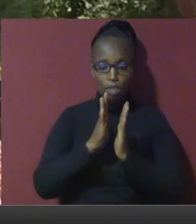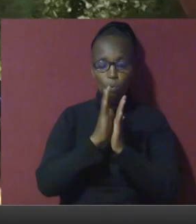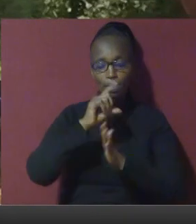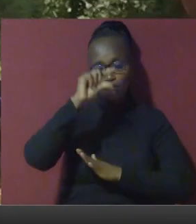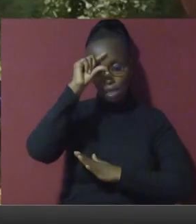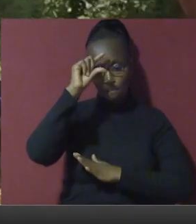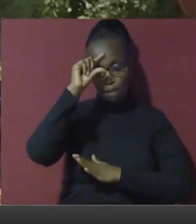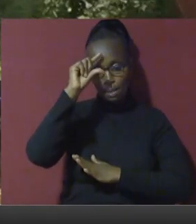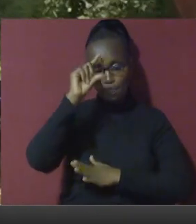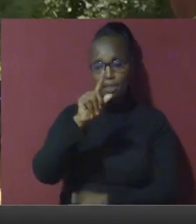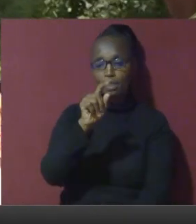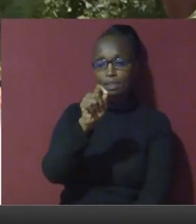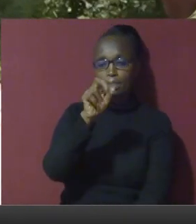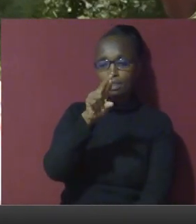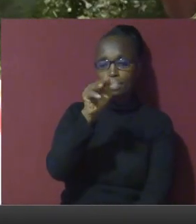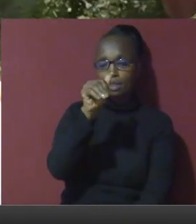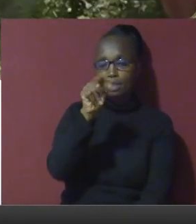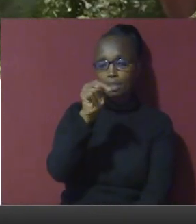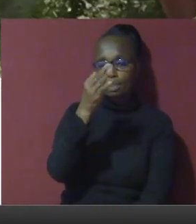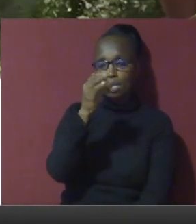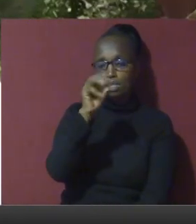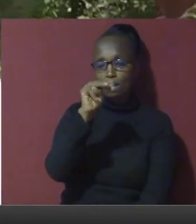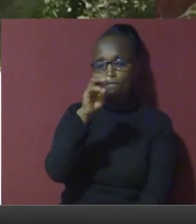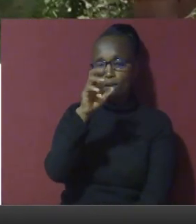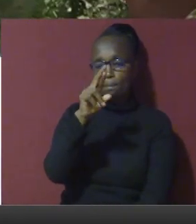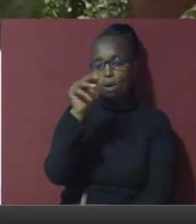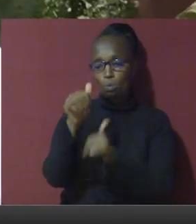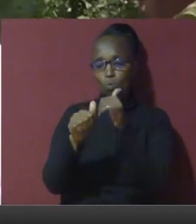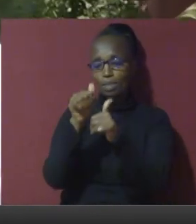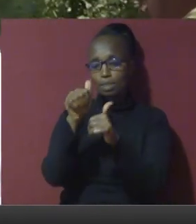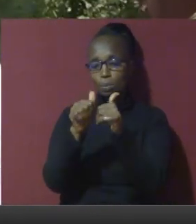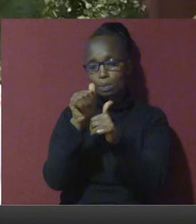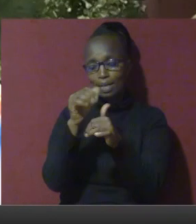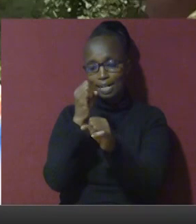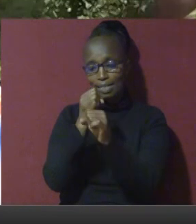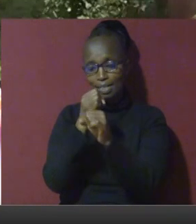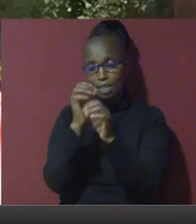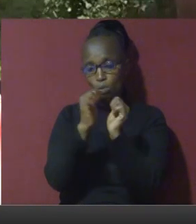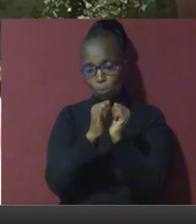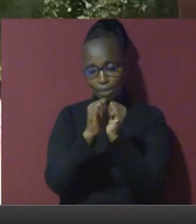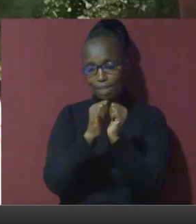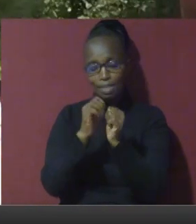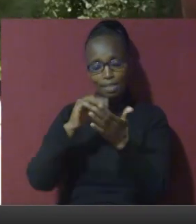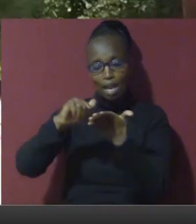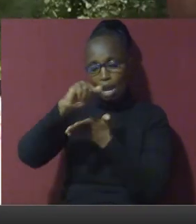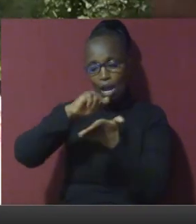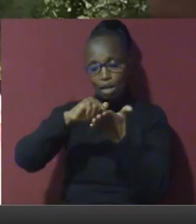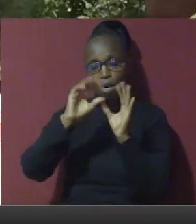the transformer that was taken from this source here, you can see, it's not around. So